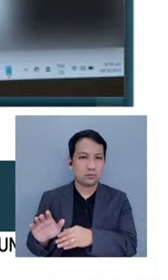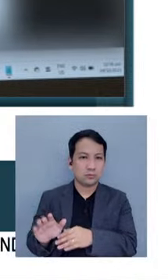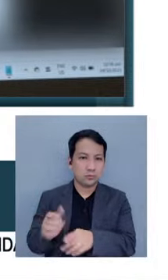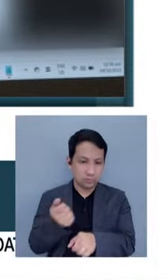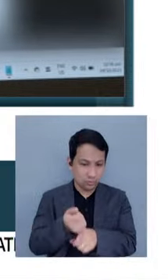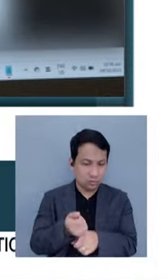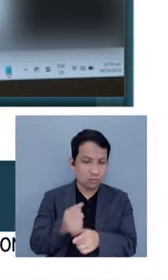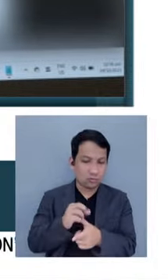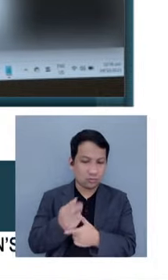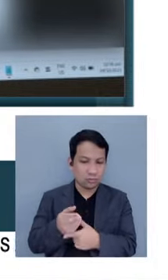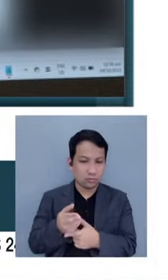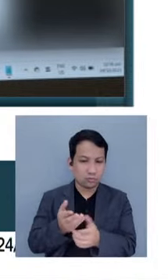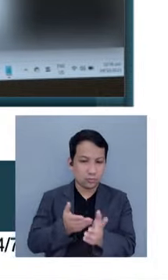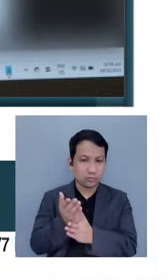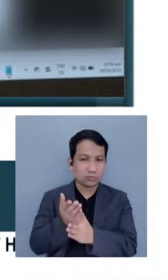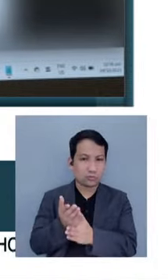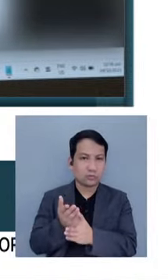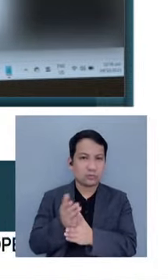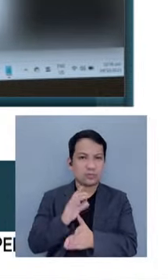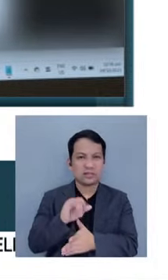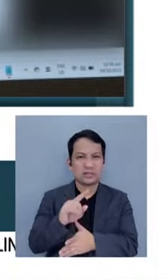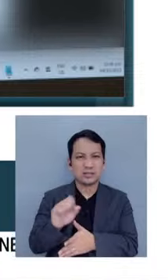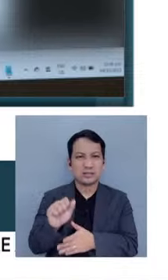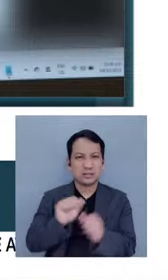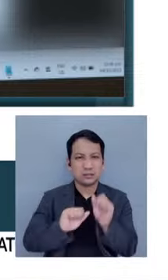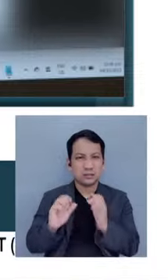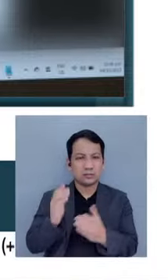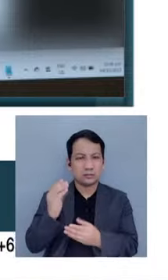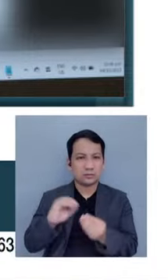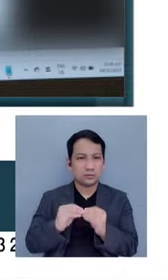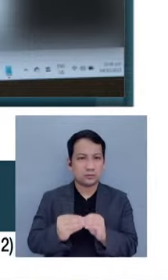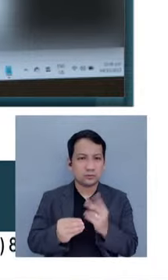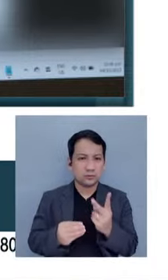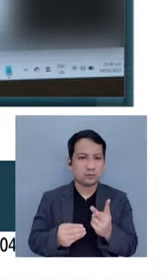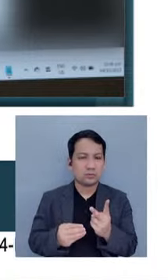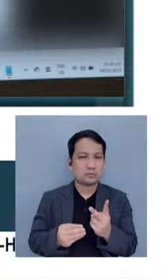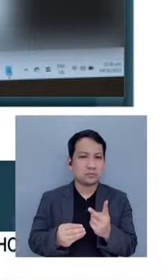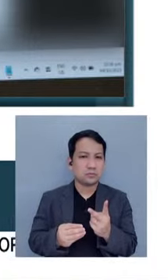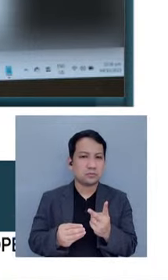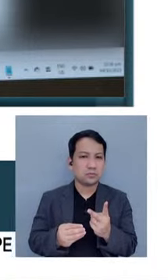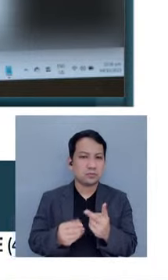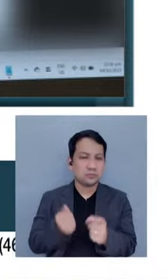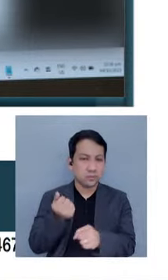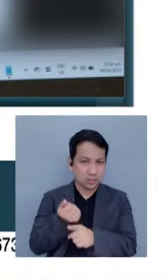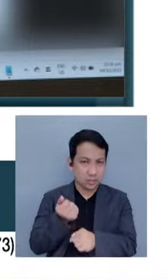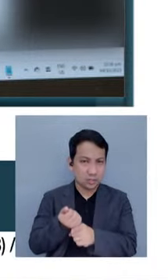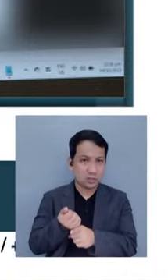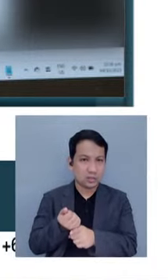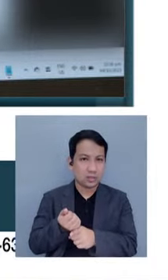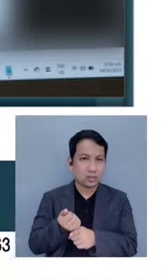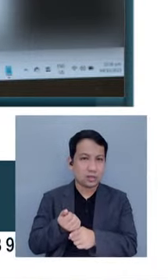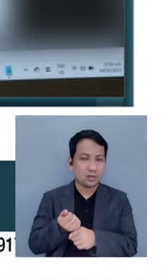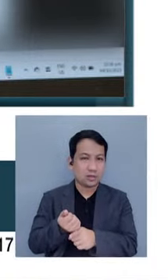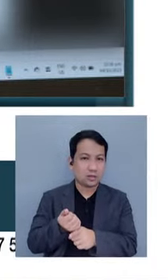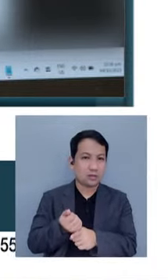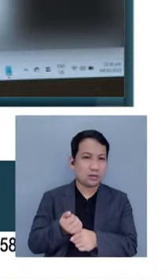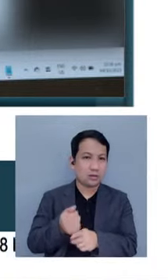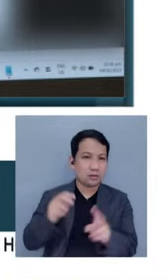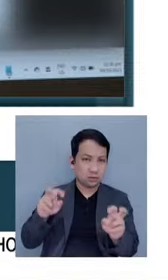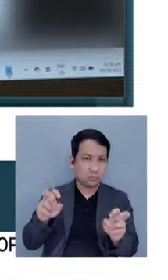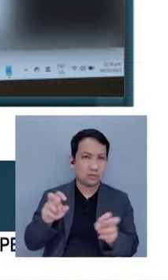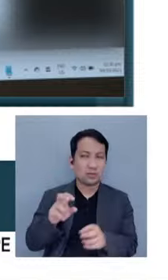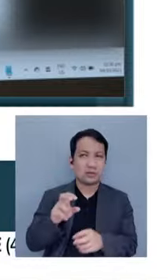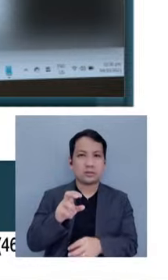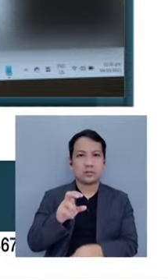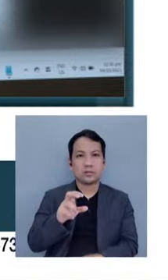or by state actors. And number two, espionage. The attack on we call it cyber